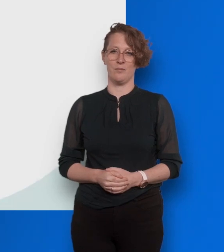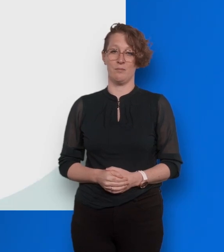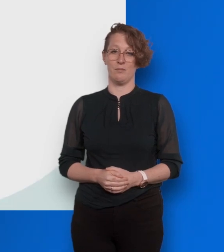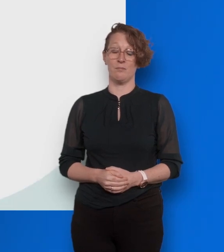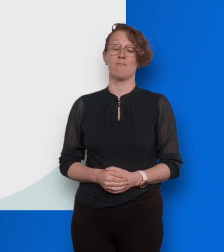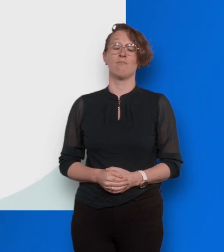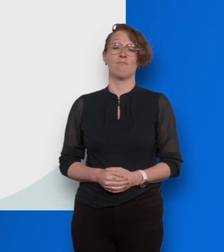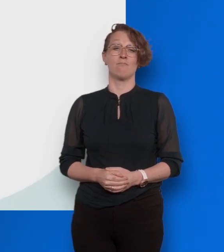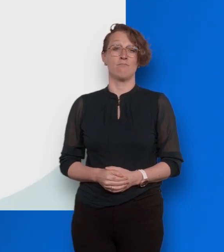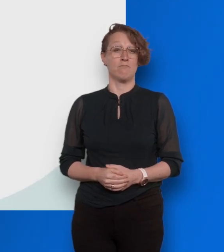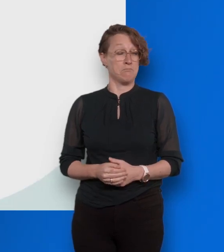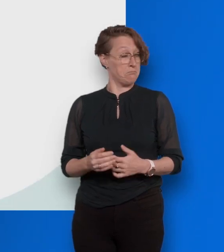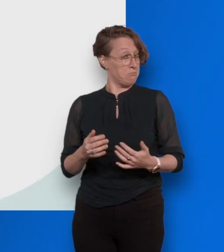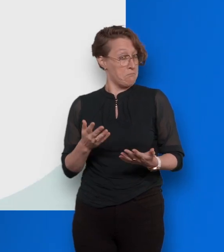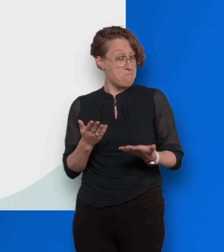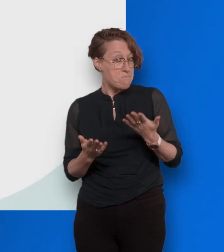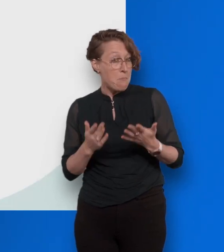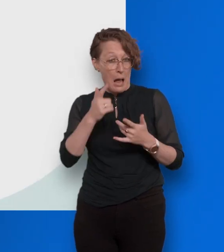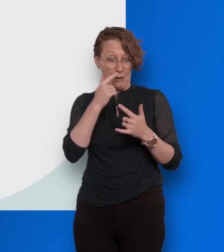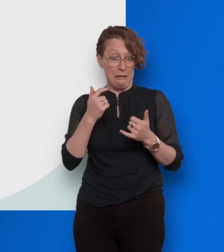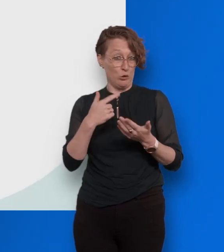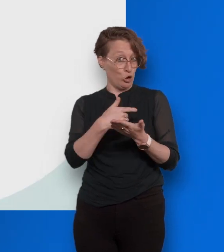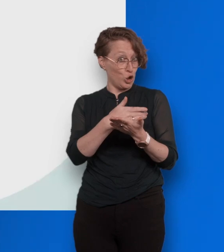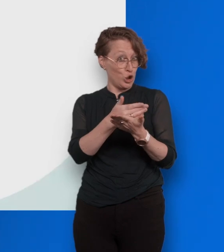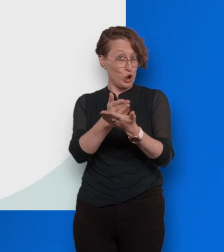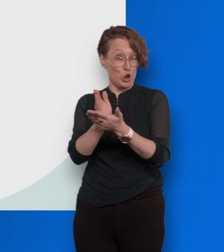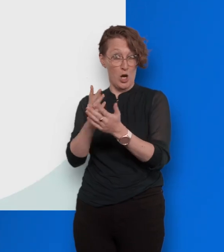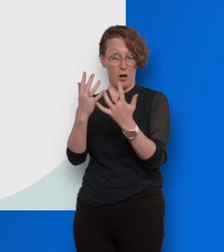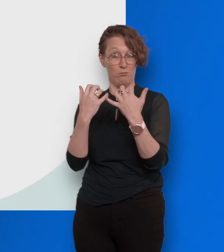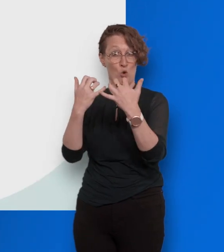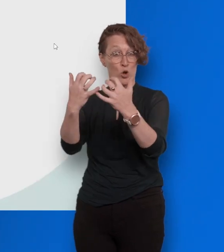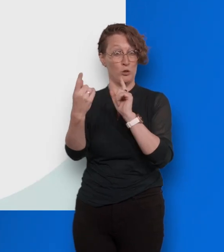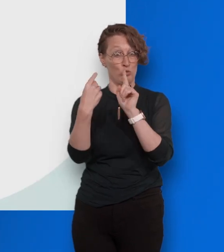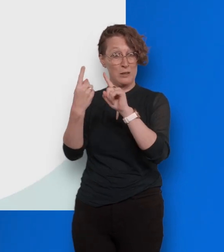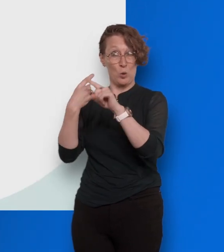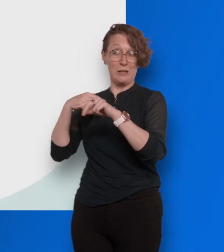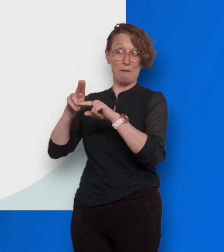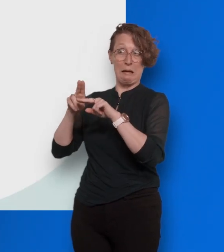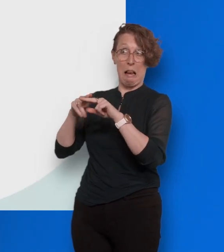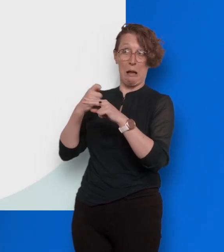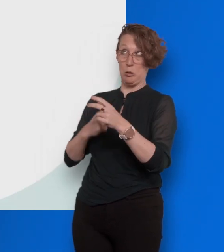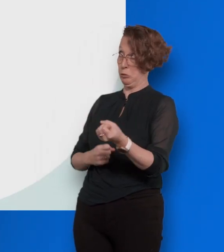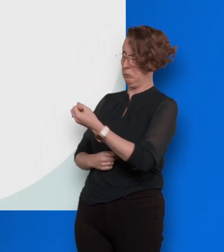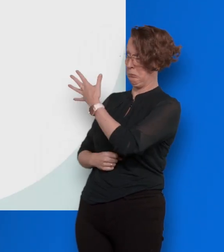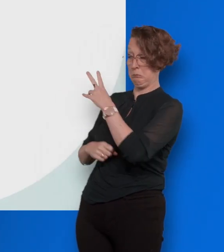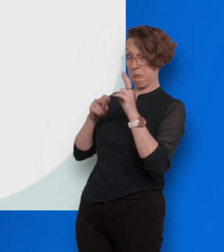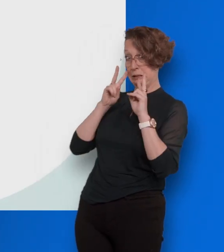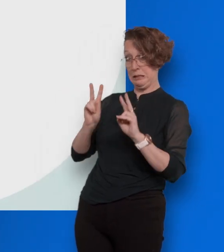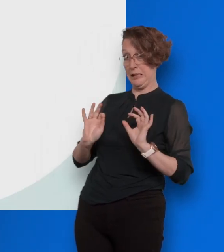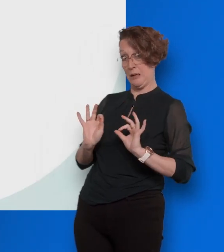There a way of sharing the responses for now? Because I can't see.